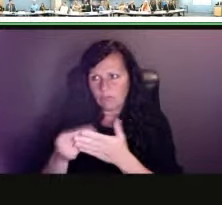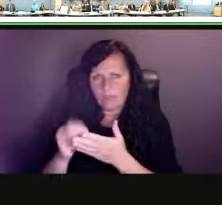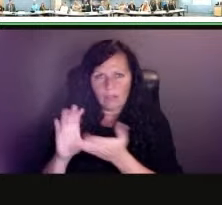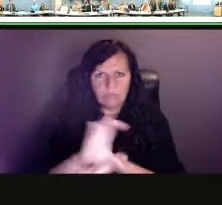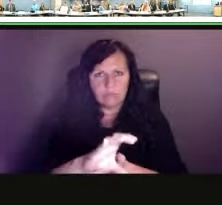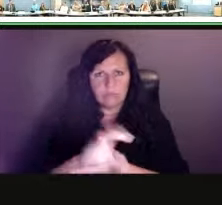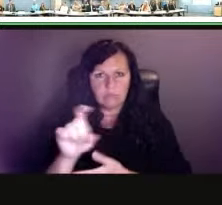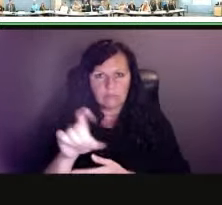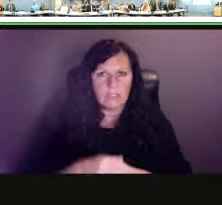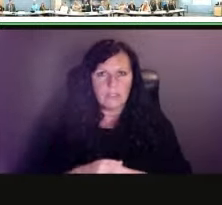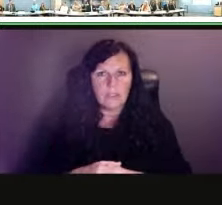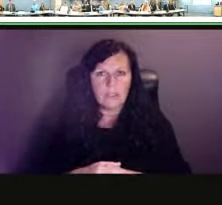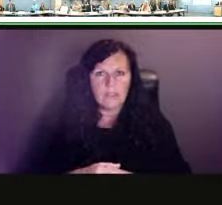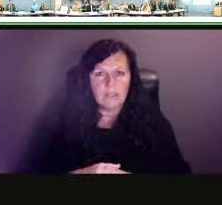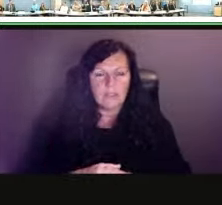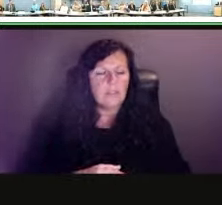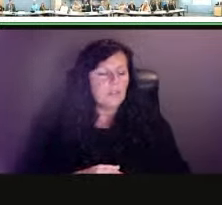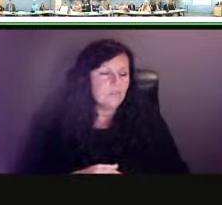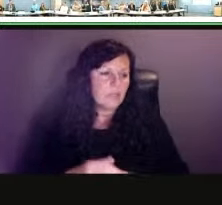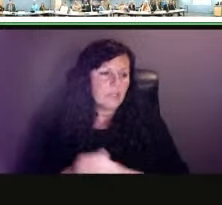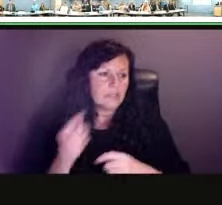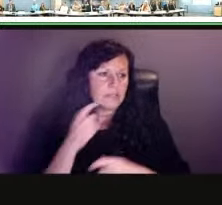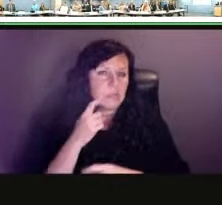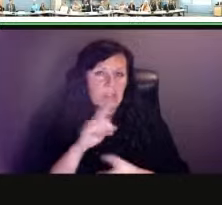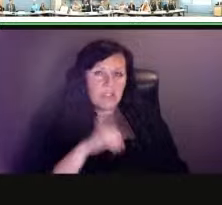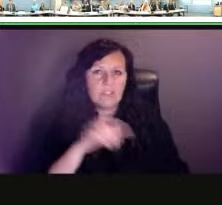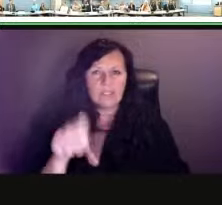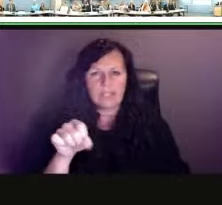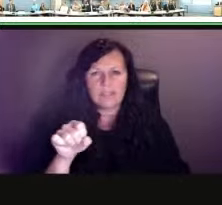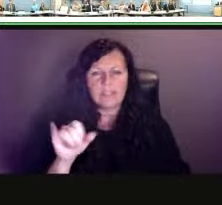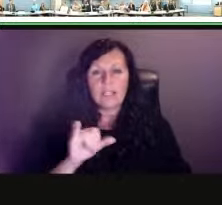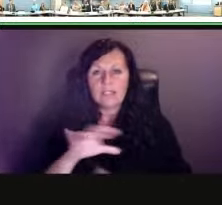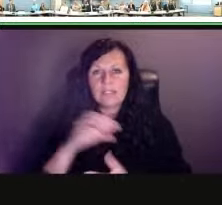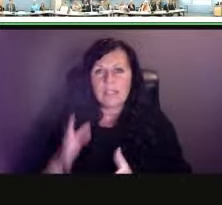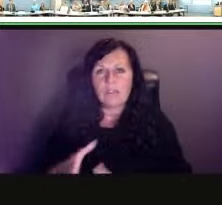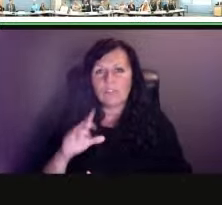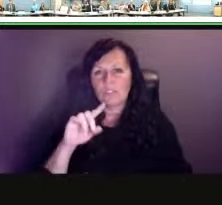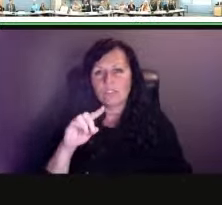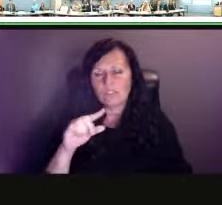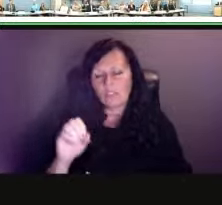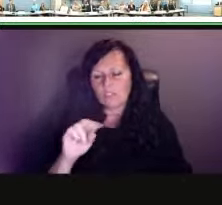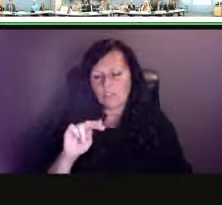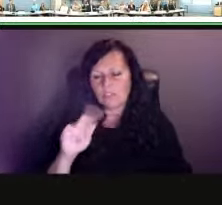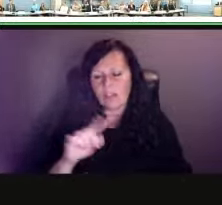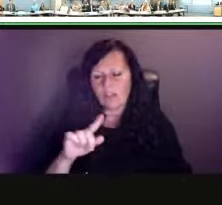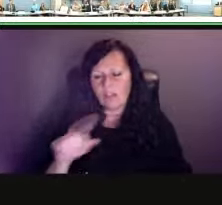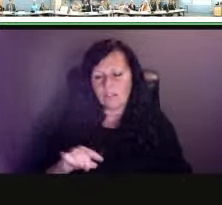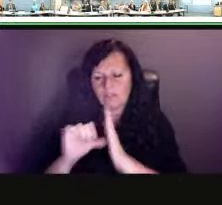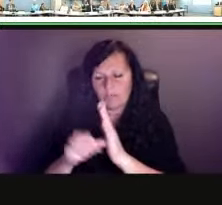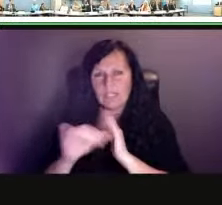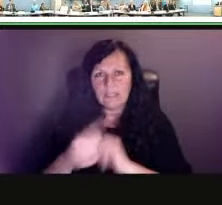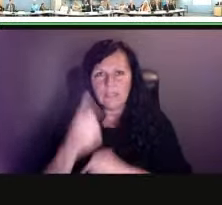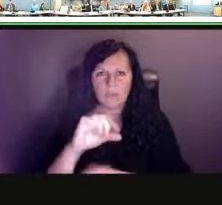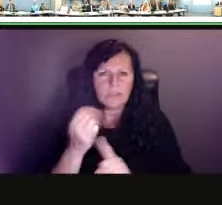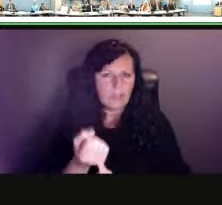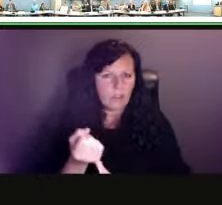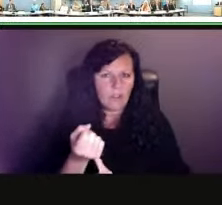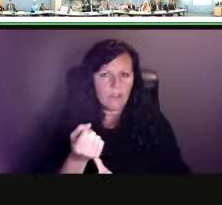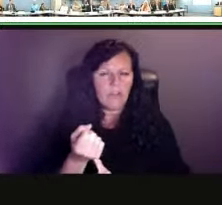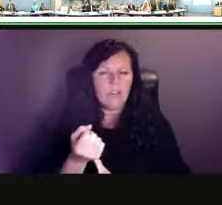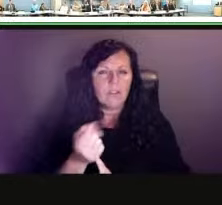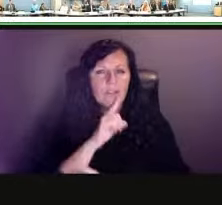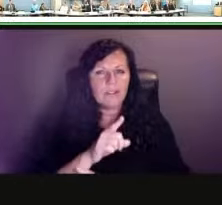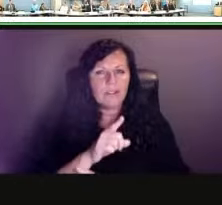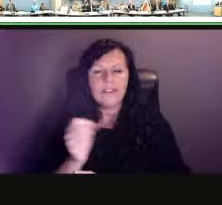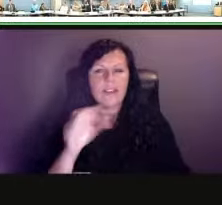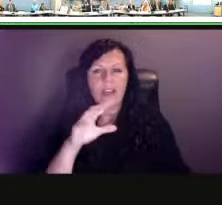The short answer is yes. You know, as Councilor Gonzalez pointed out, this is one scenario. There's certainly hundreds of choices you could